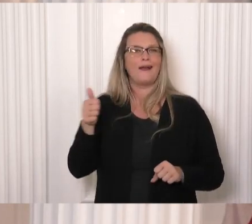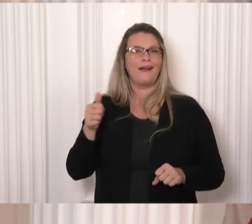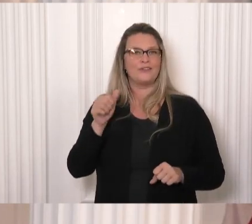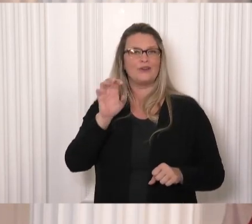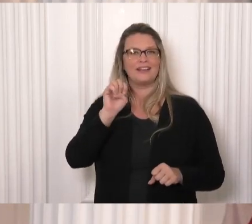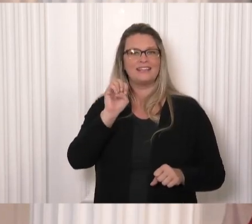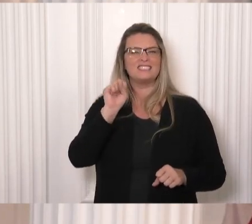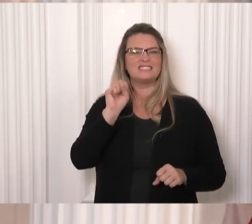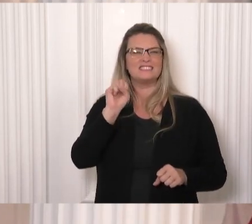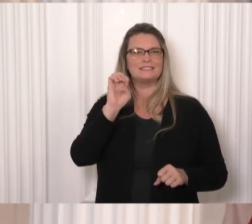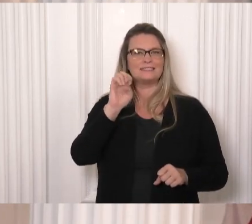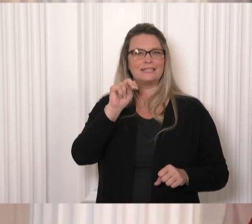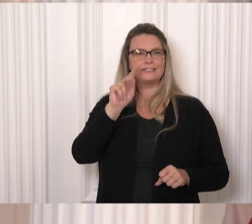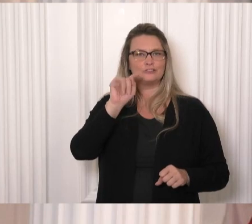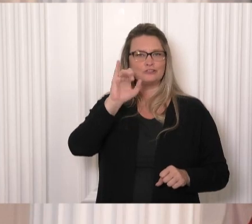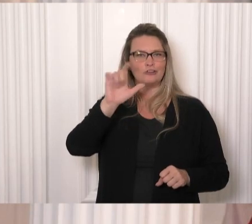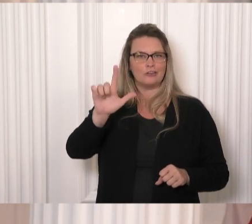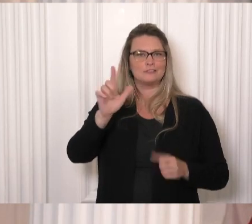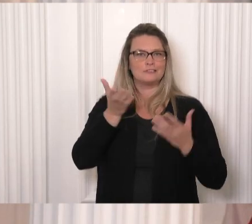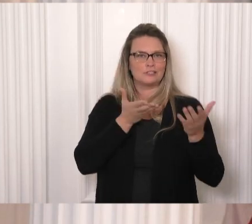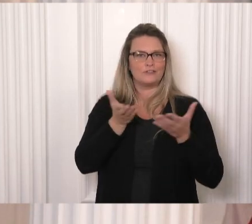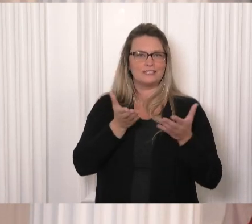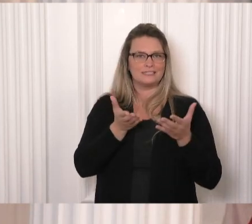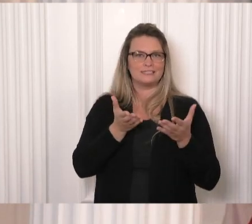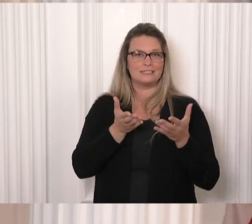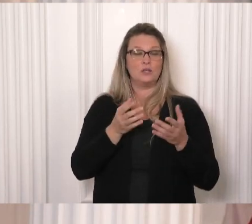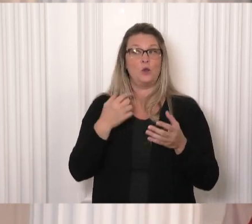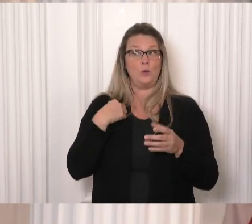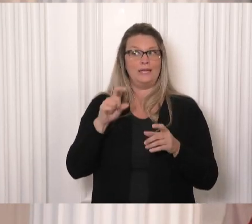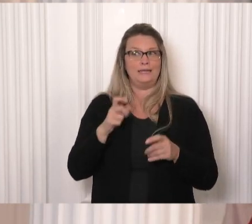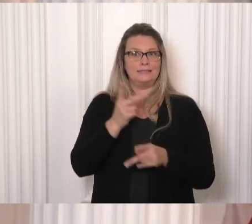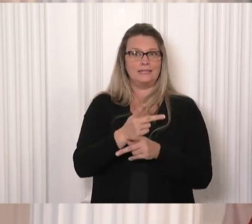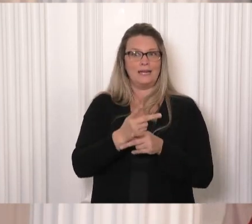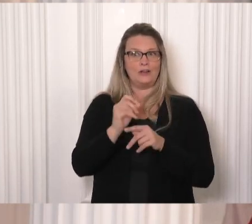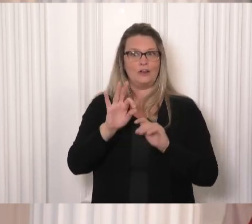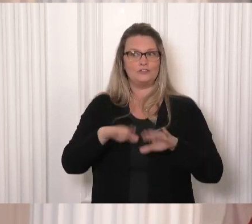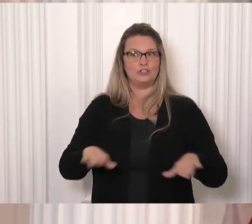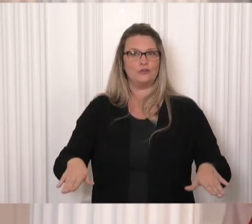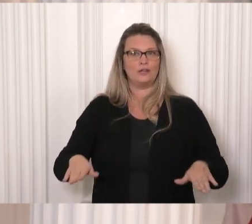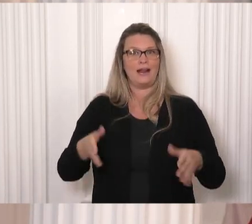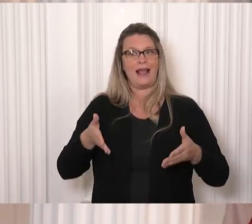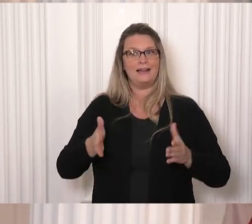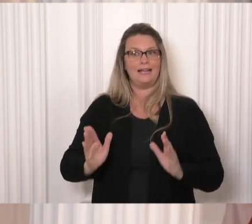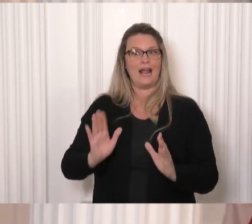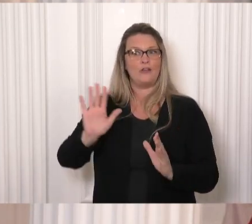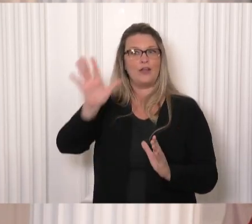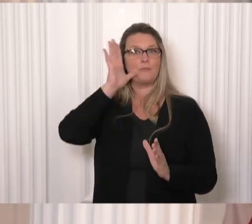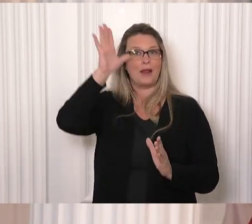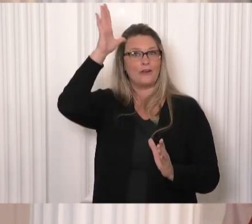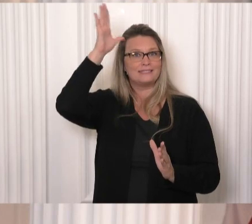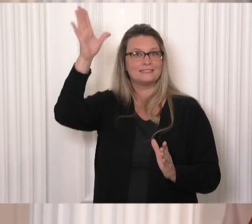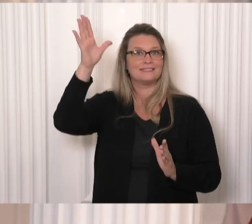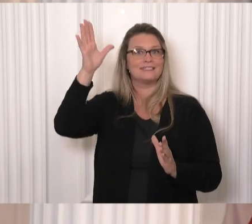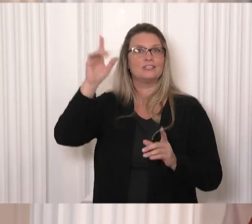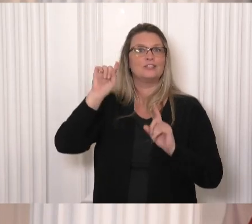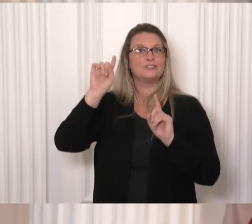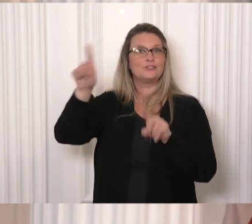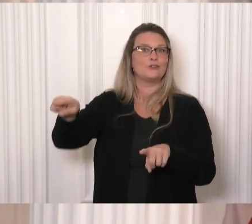So these are critical pieces. We have to both take care of our children, and we have to allow our their parents